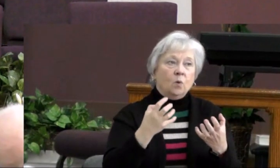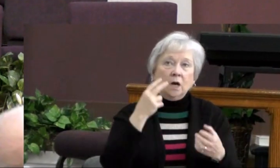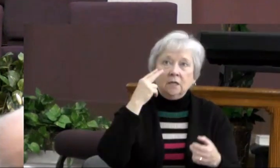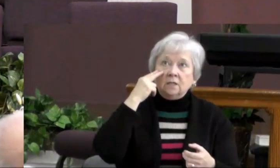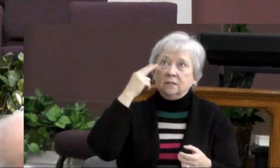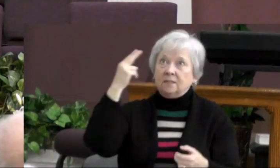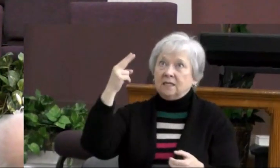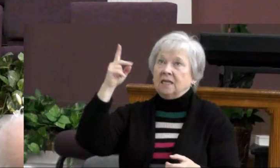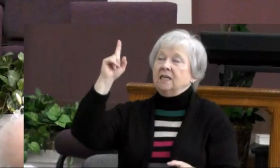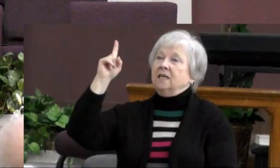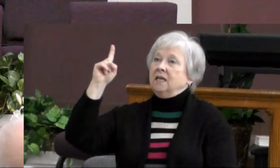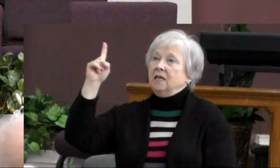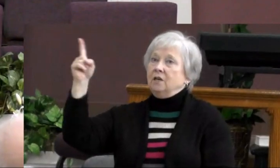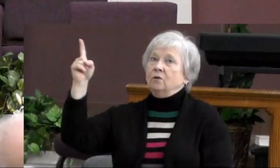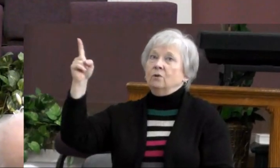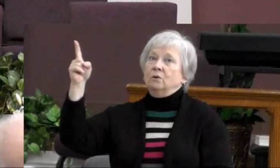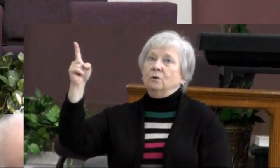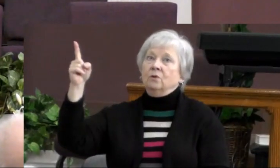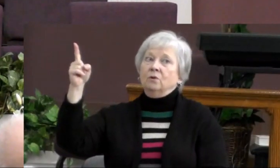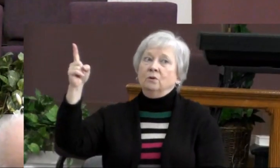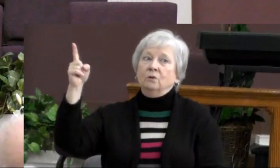I want to see